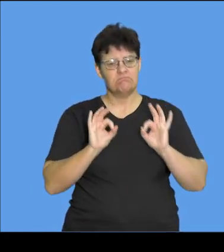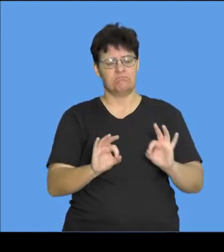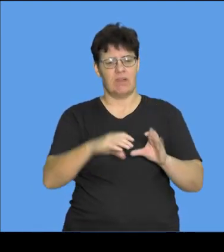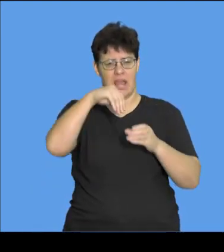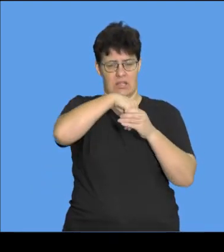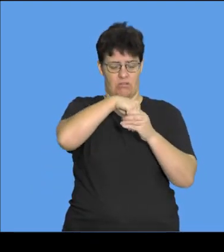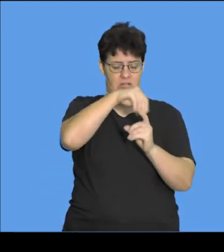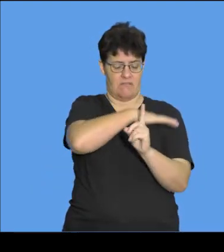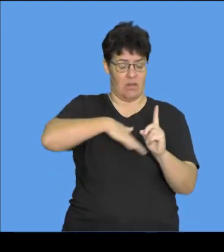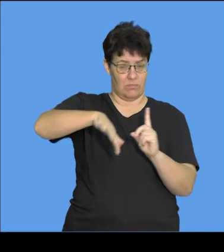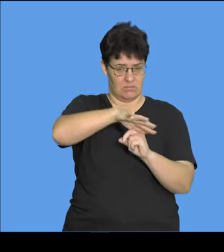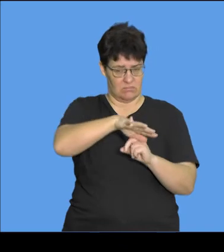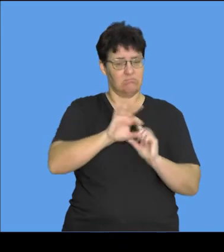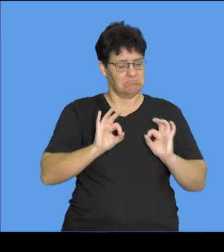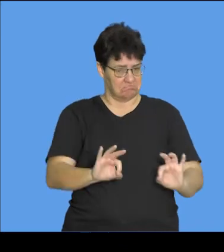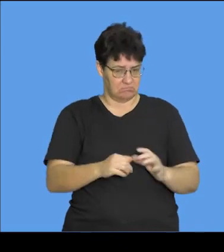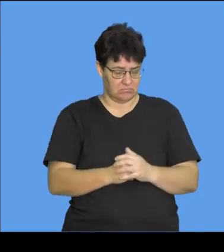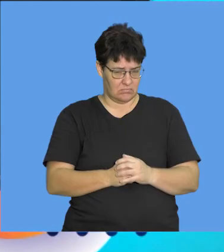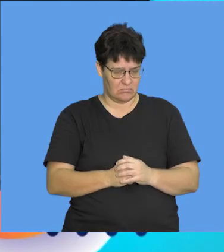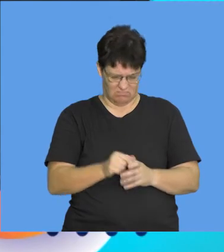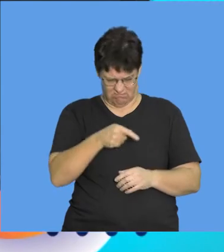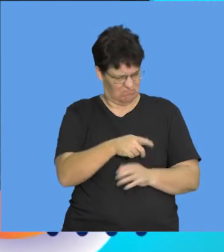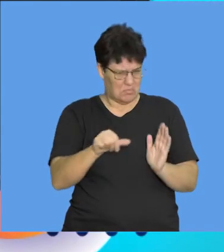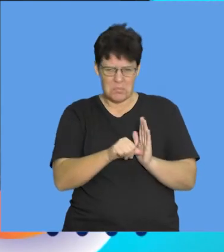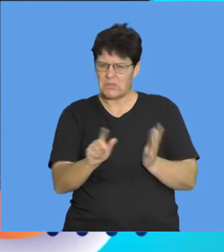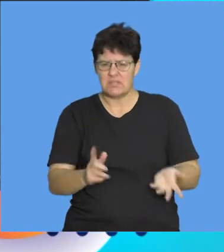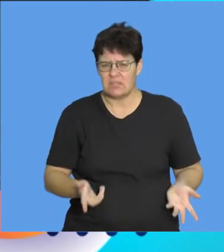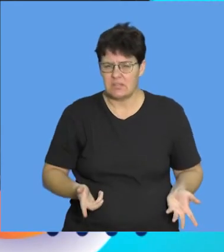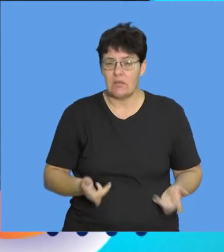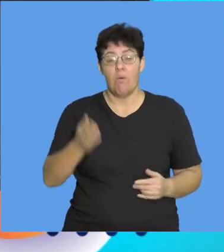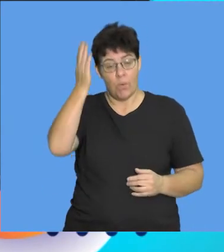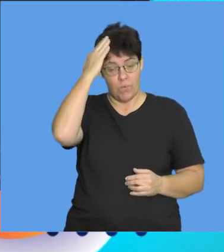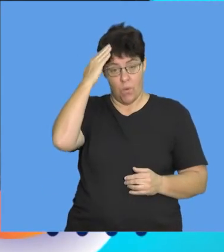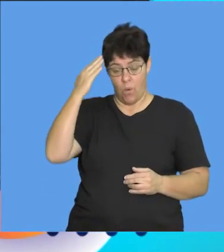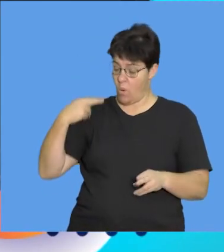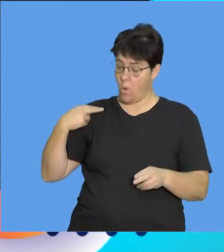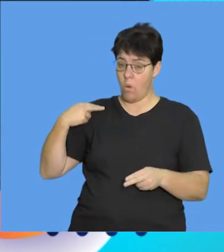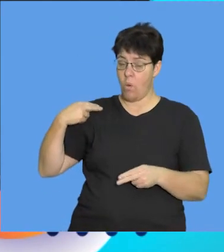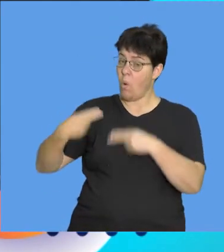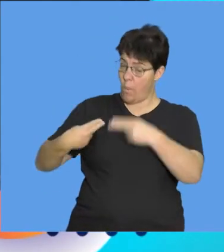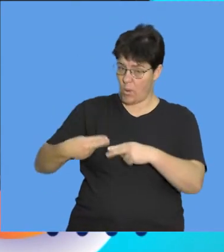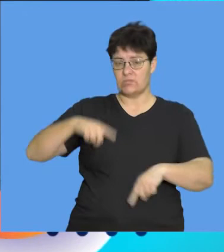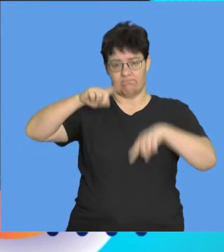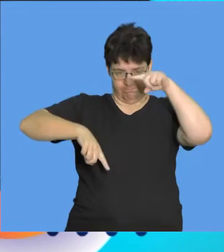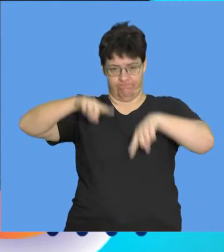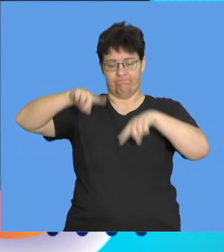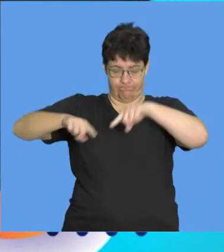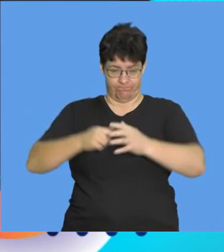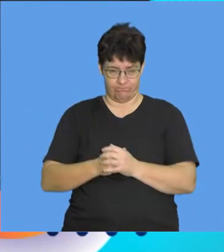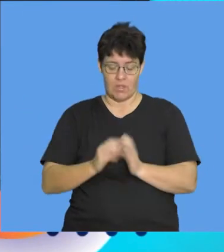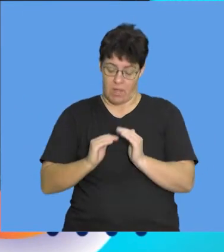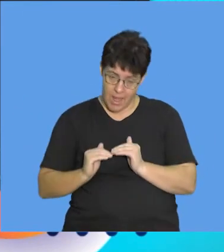environment. Let's try and understand the importance of this. We know that the hormones tend to fluctuate. They tend to